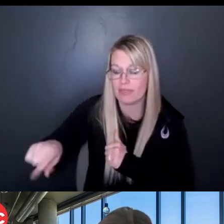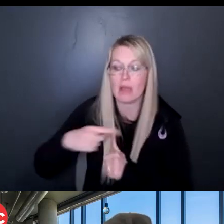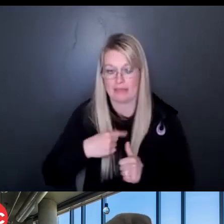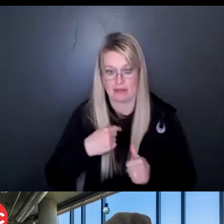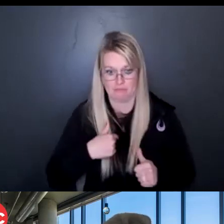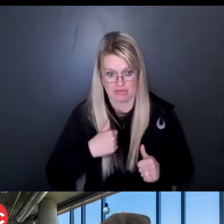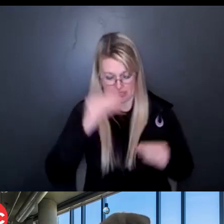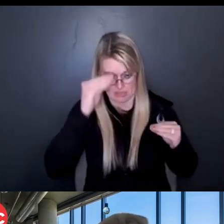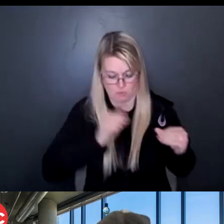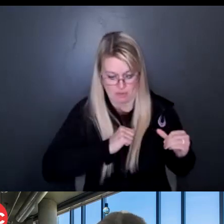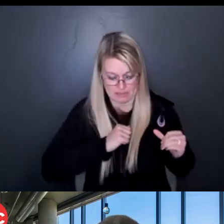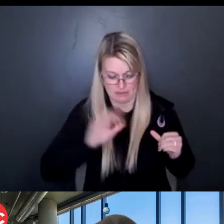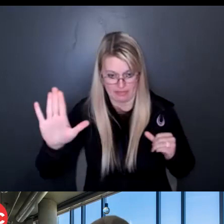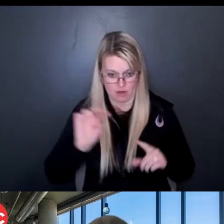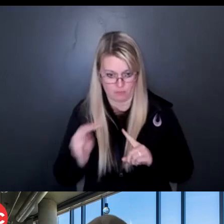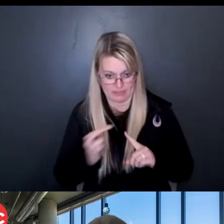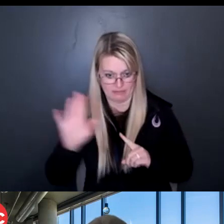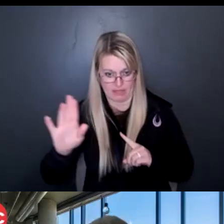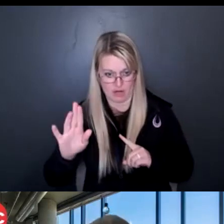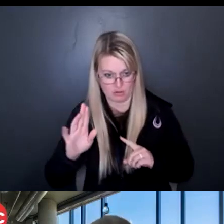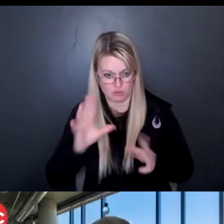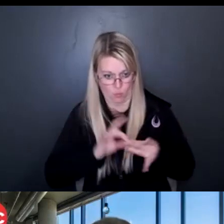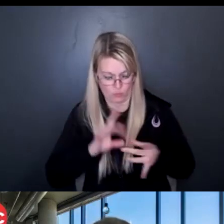from their perspectives and their narratives.